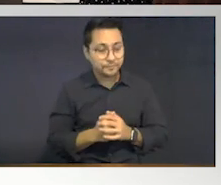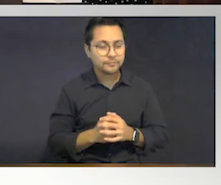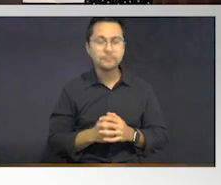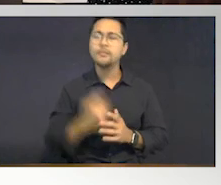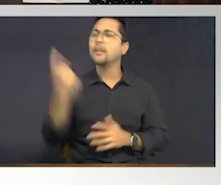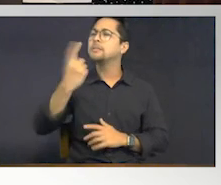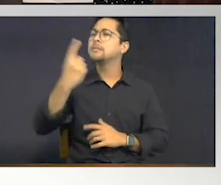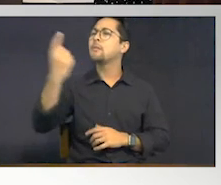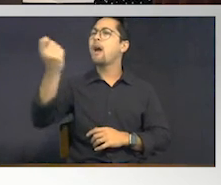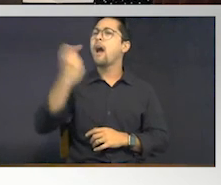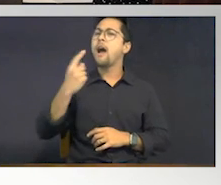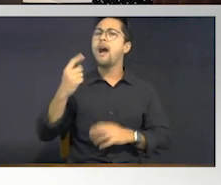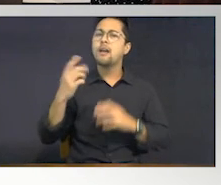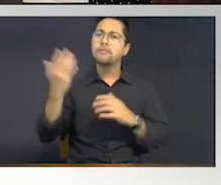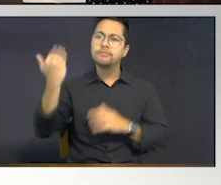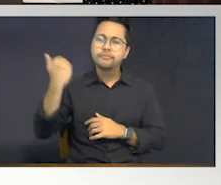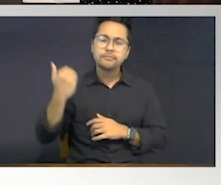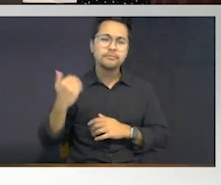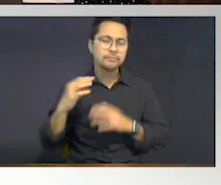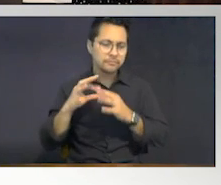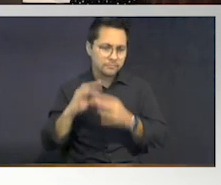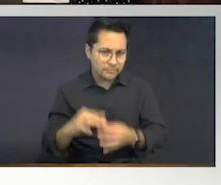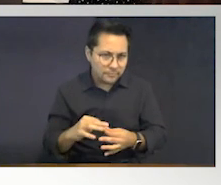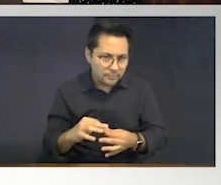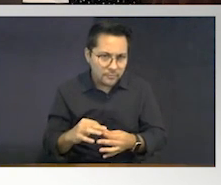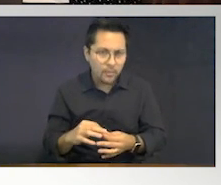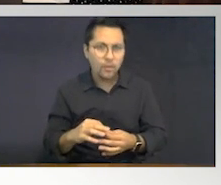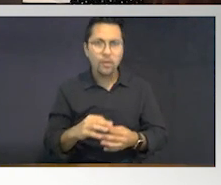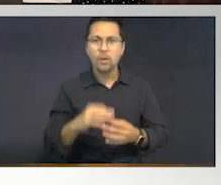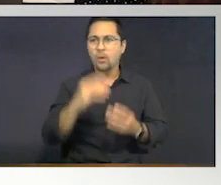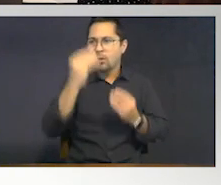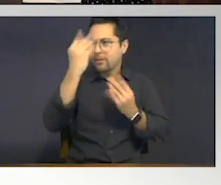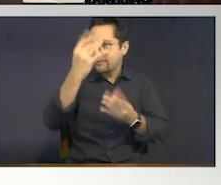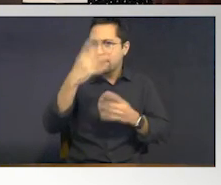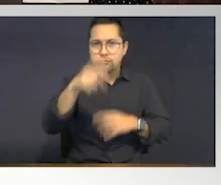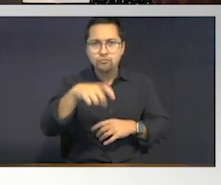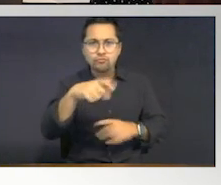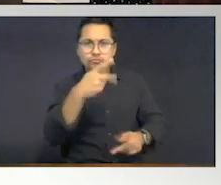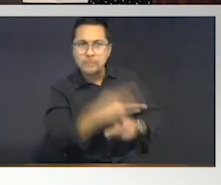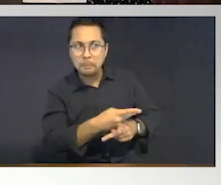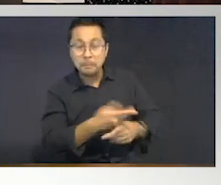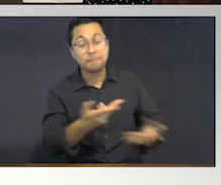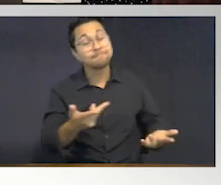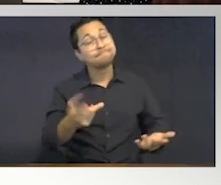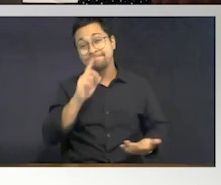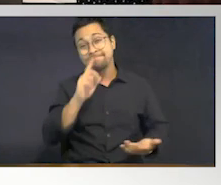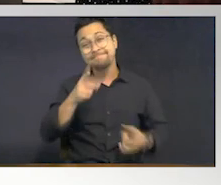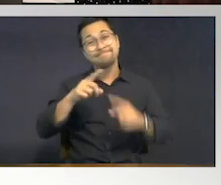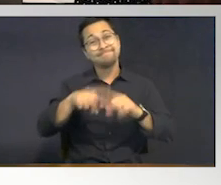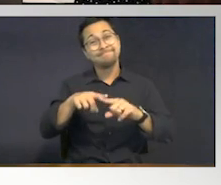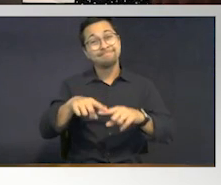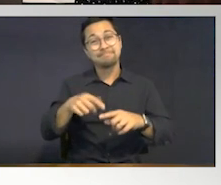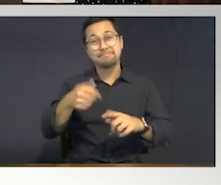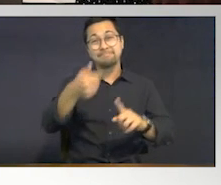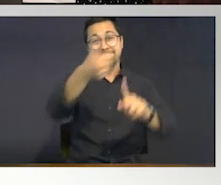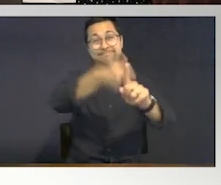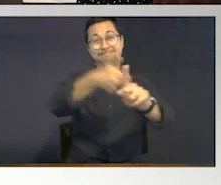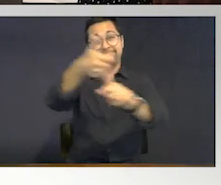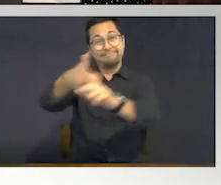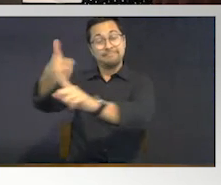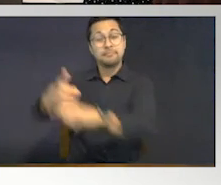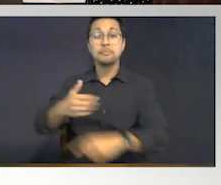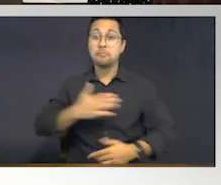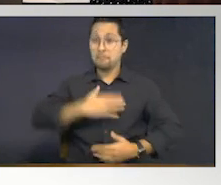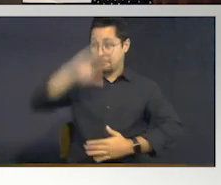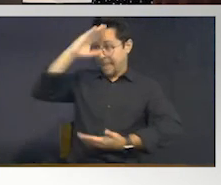Someone was asking earlier about information to keep. You know, it's individual to each person. You know, my son's pretty